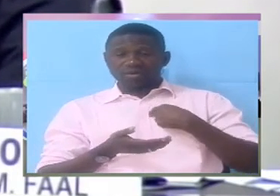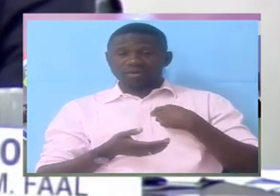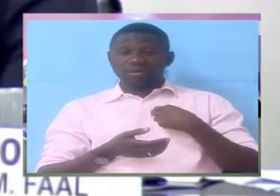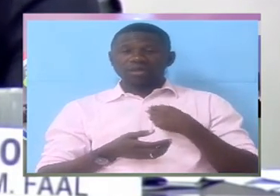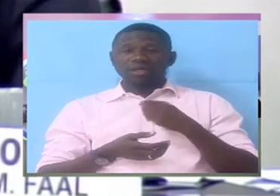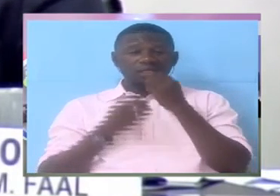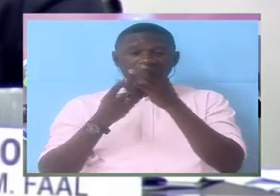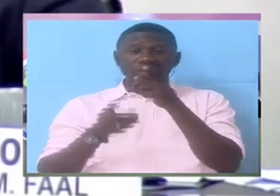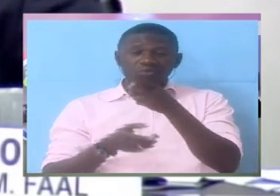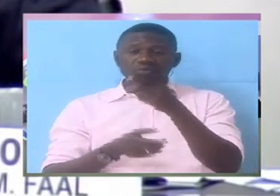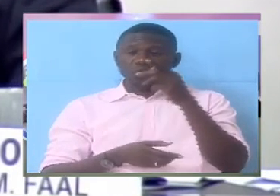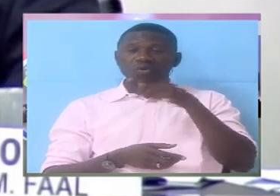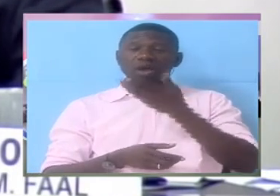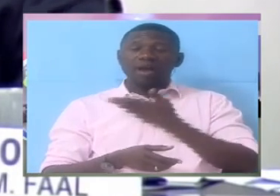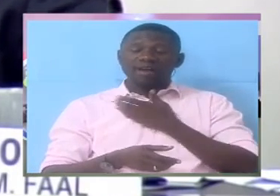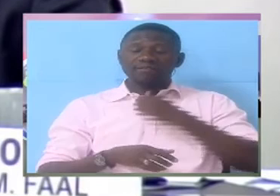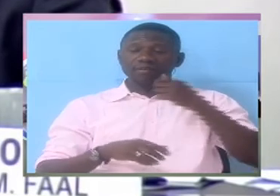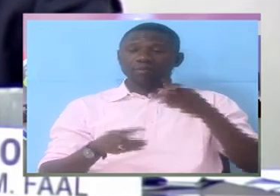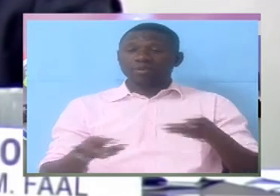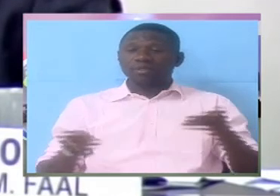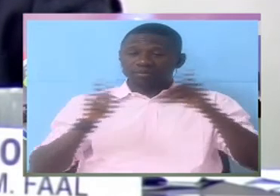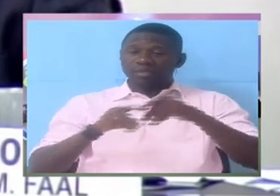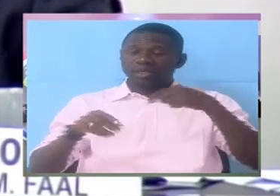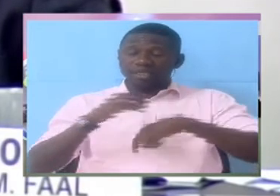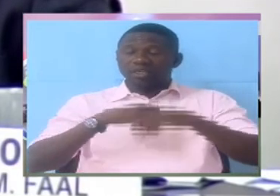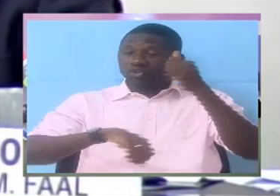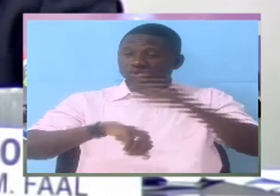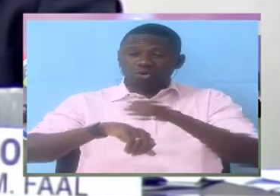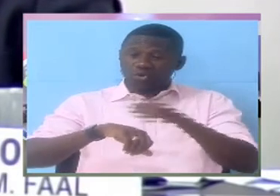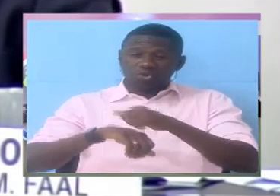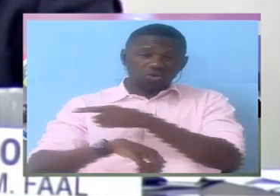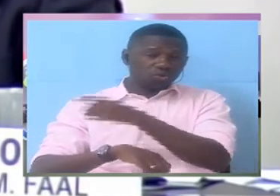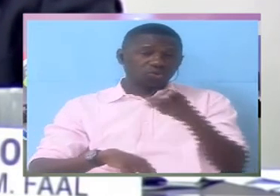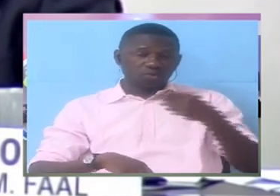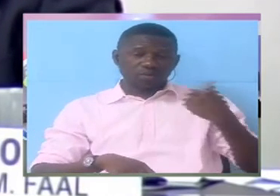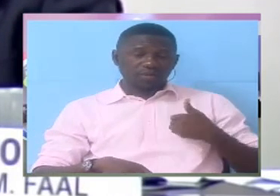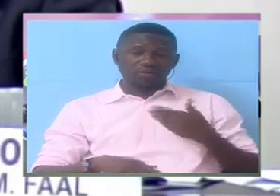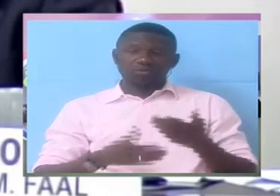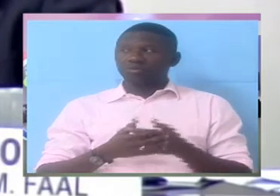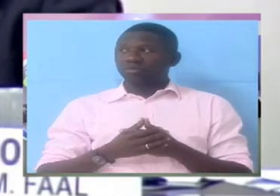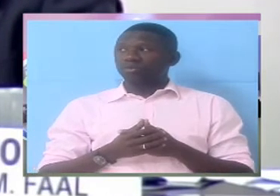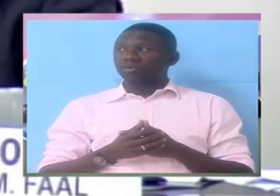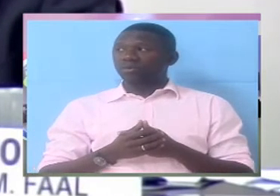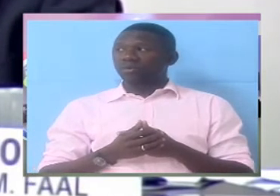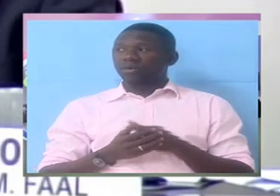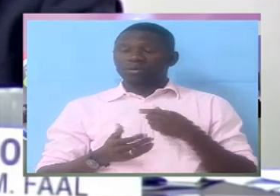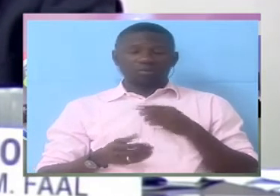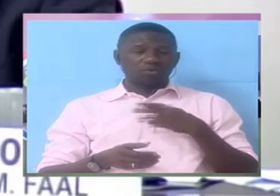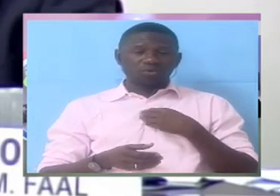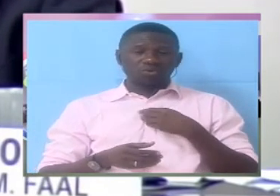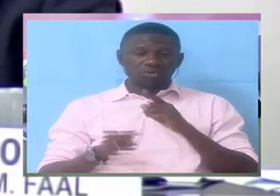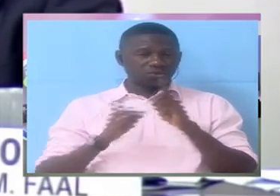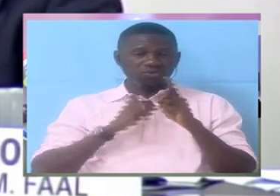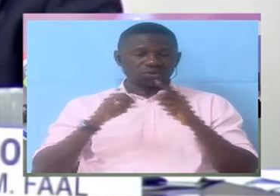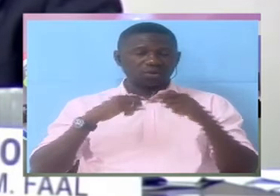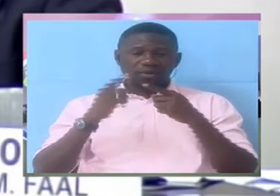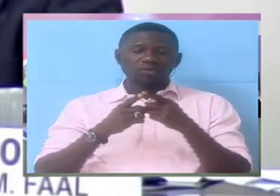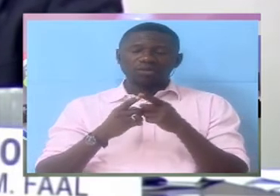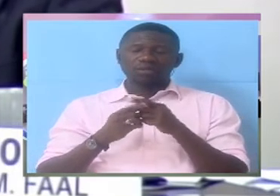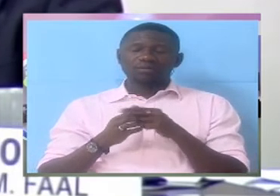Suggesting that you have tortured them. I will not go to